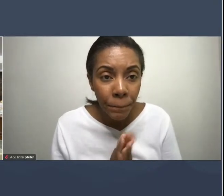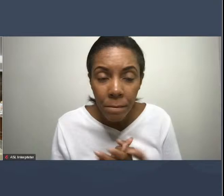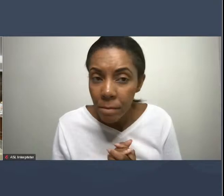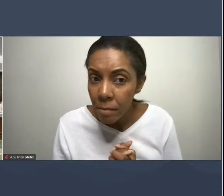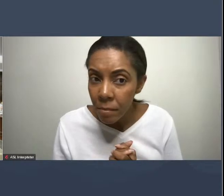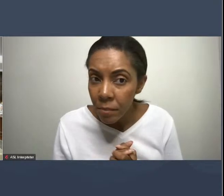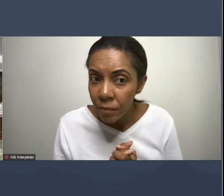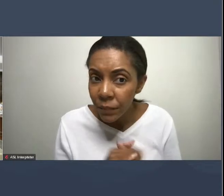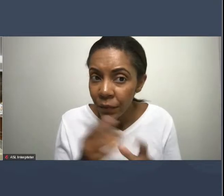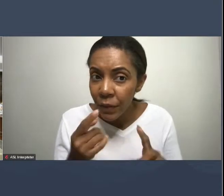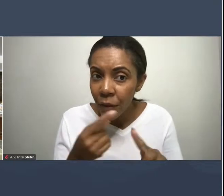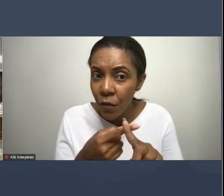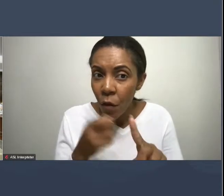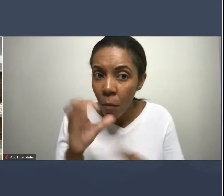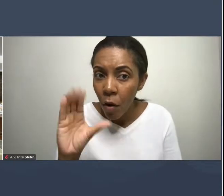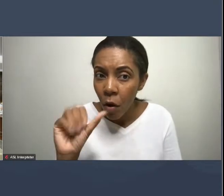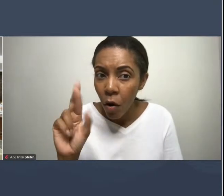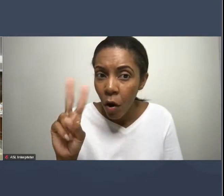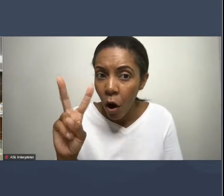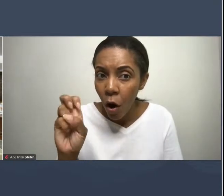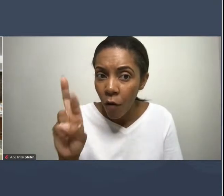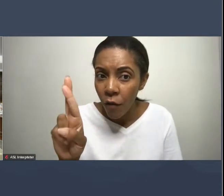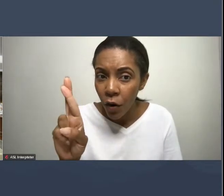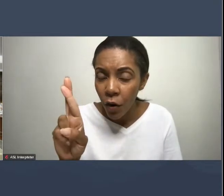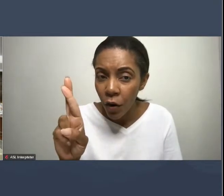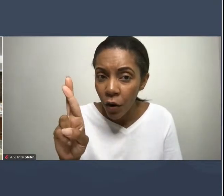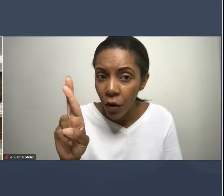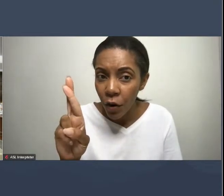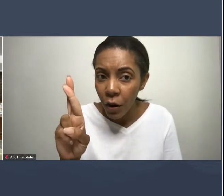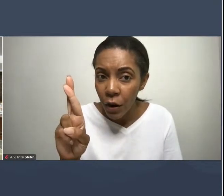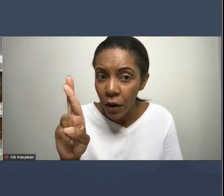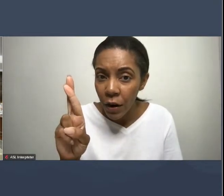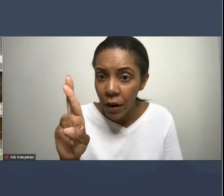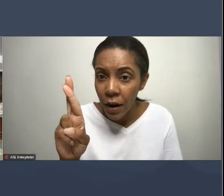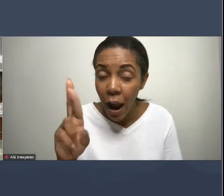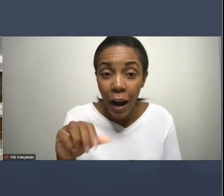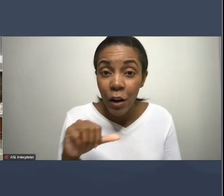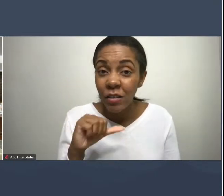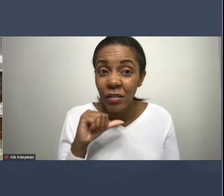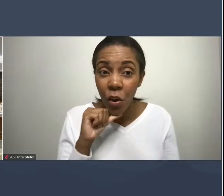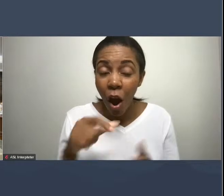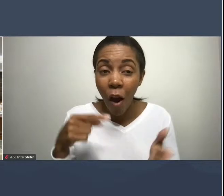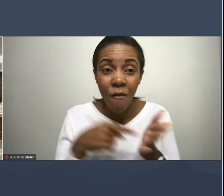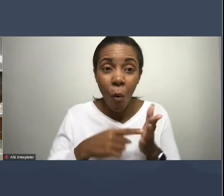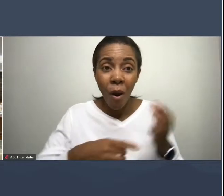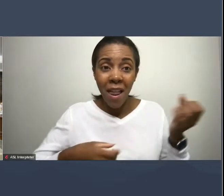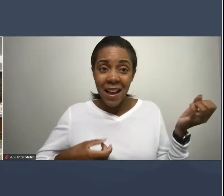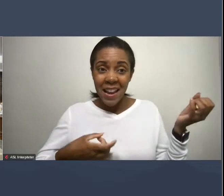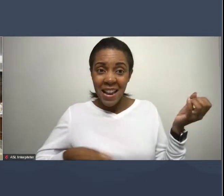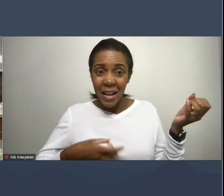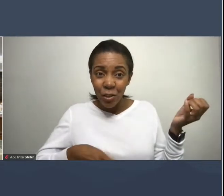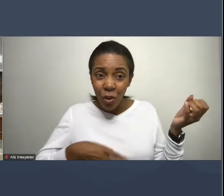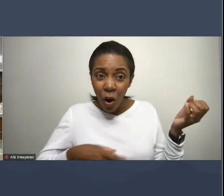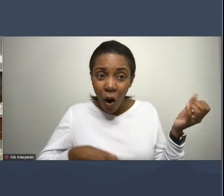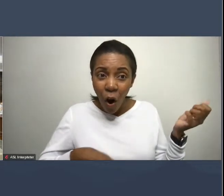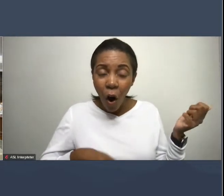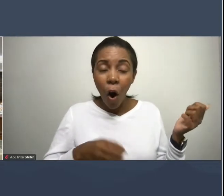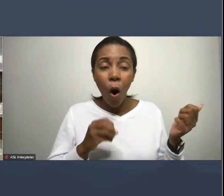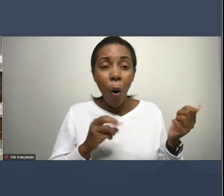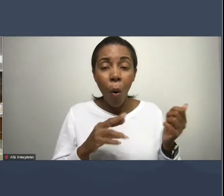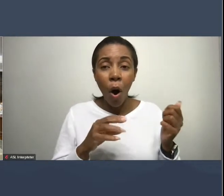They were from Carver. They couldn't afford a guitar. They could not afford a